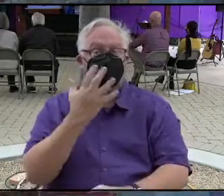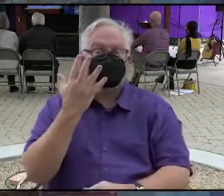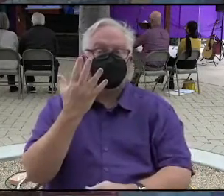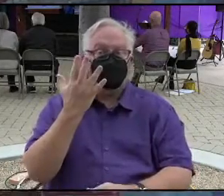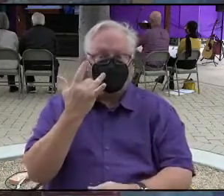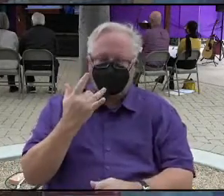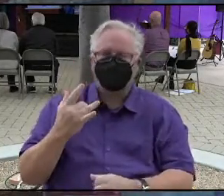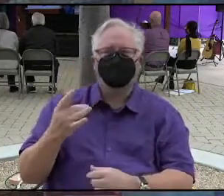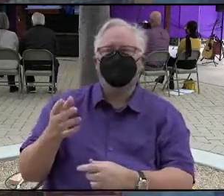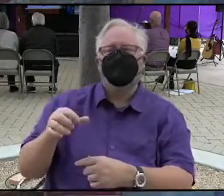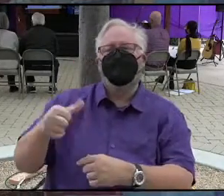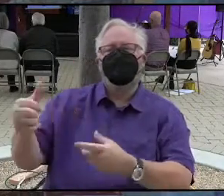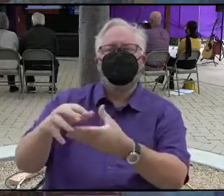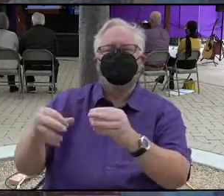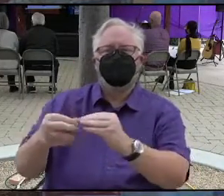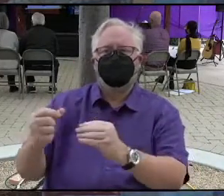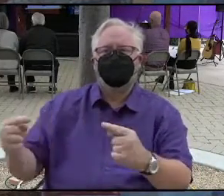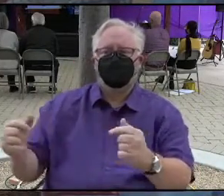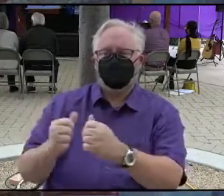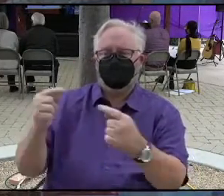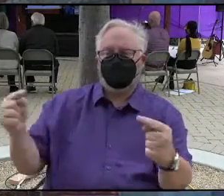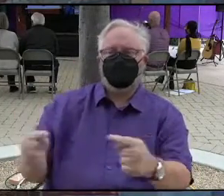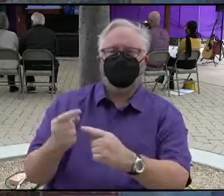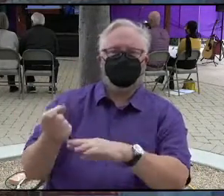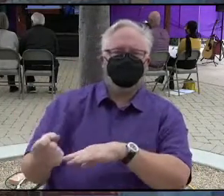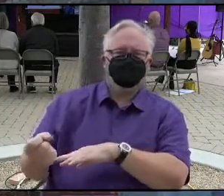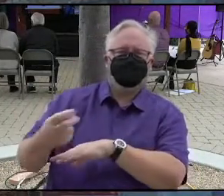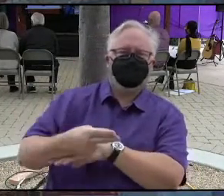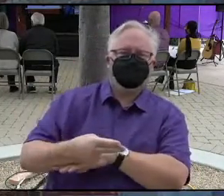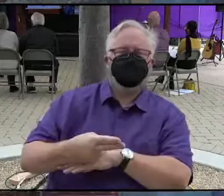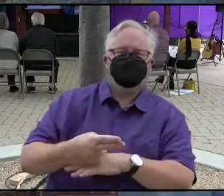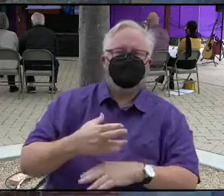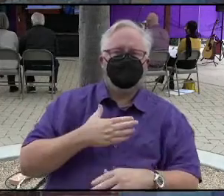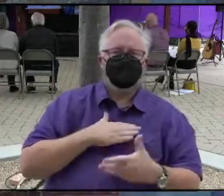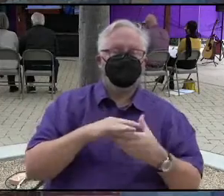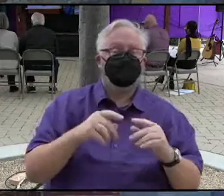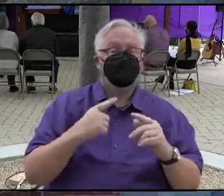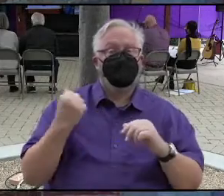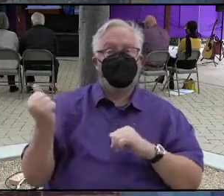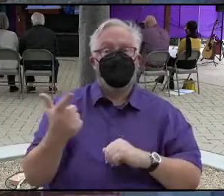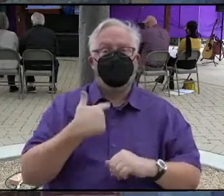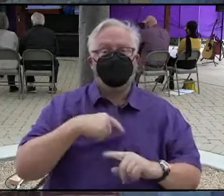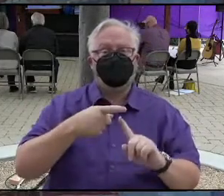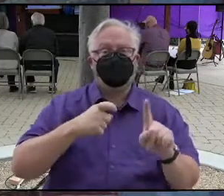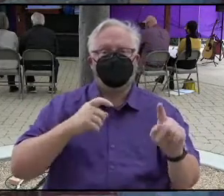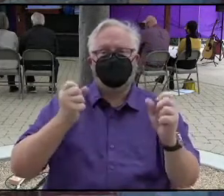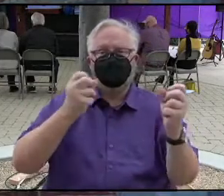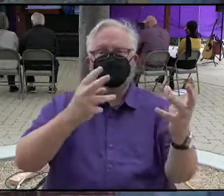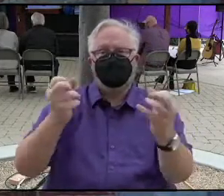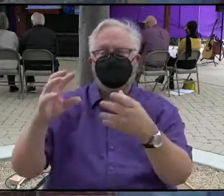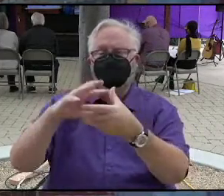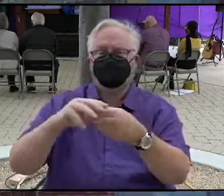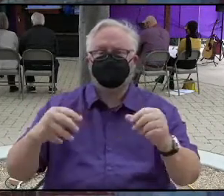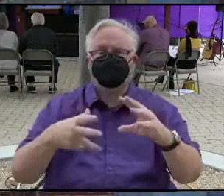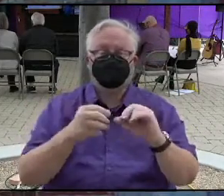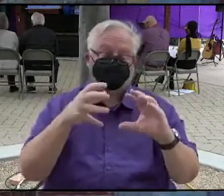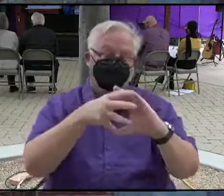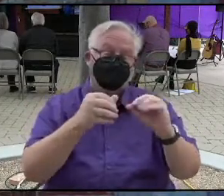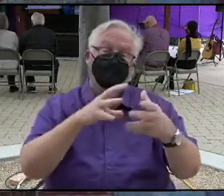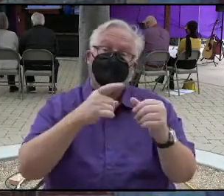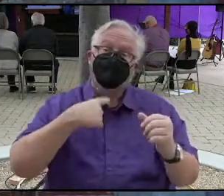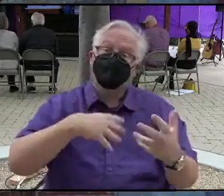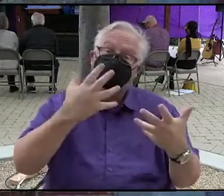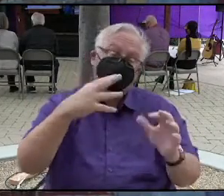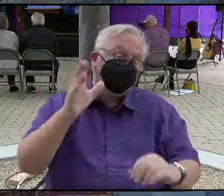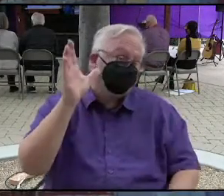We all come from so many stories. Stories we've heard, stories that